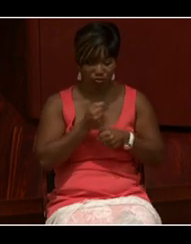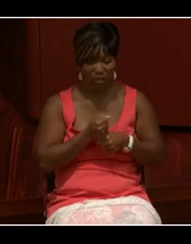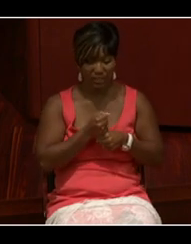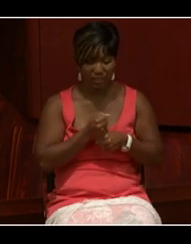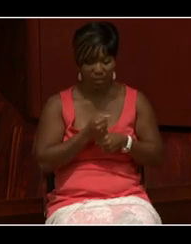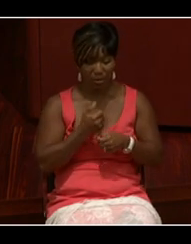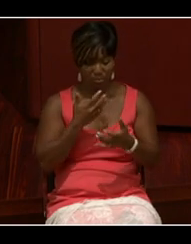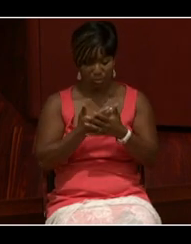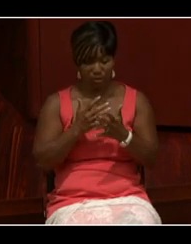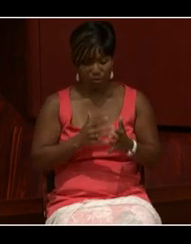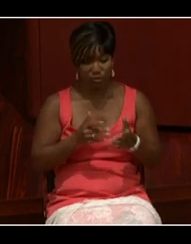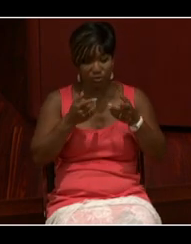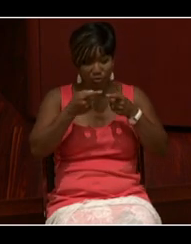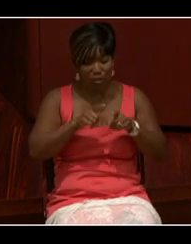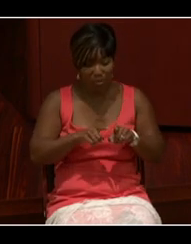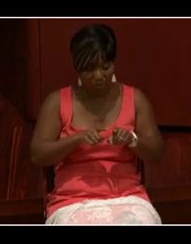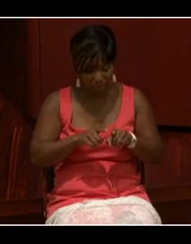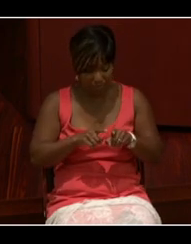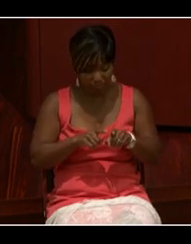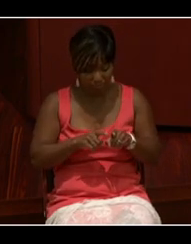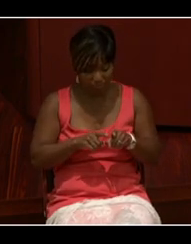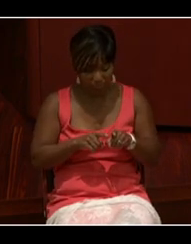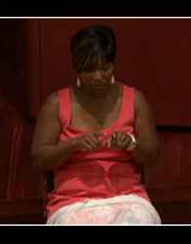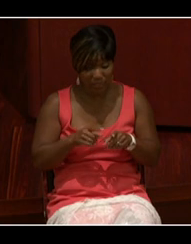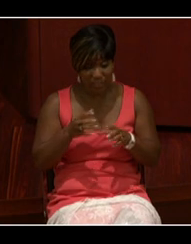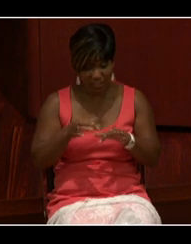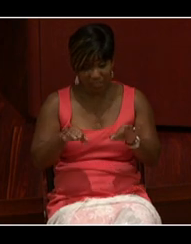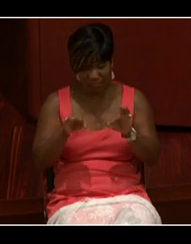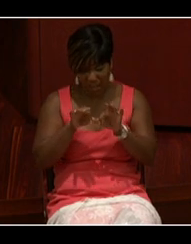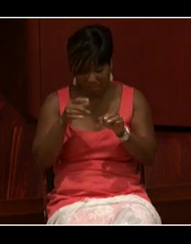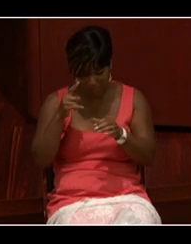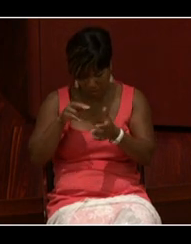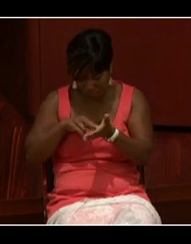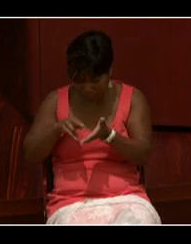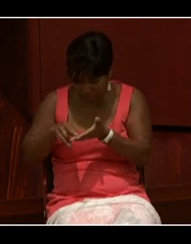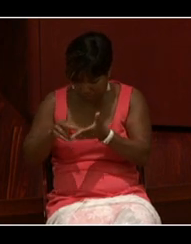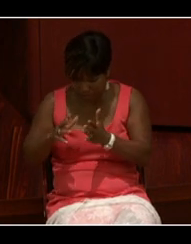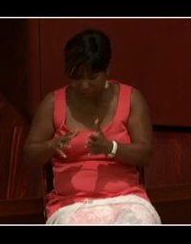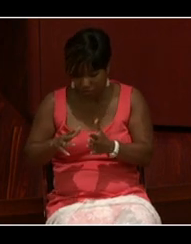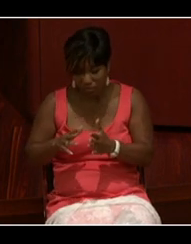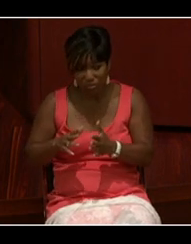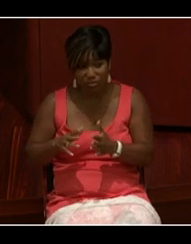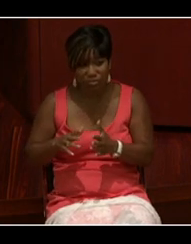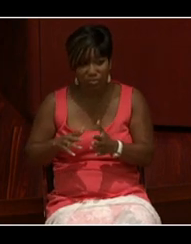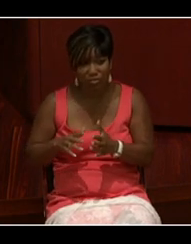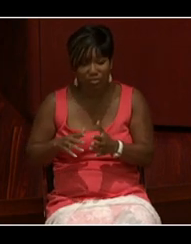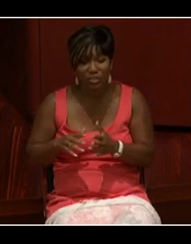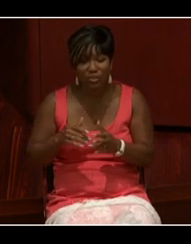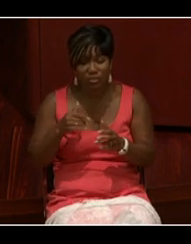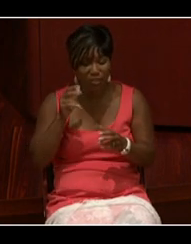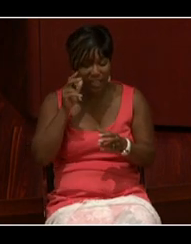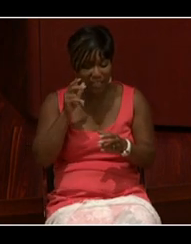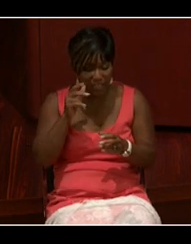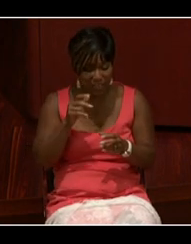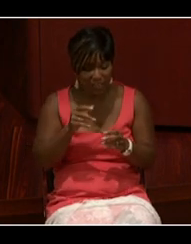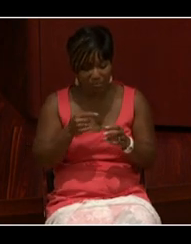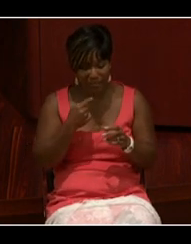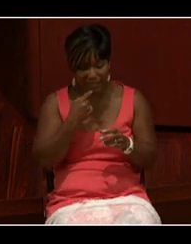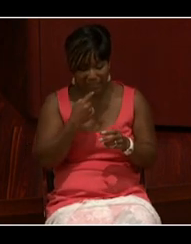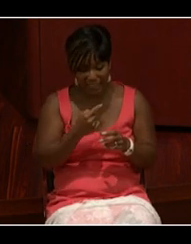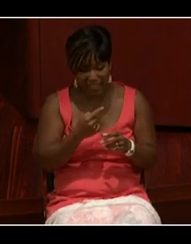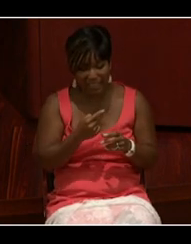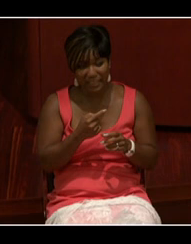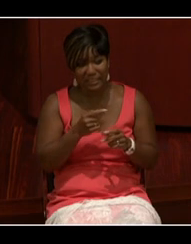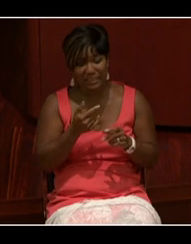The agreement is valuable to researchers because it asks the inmate to state their offense in their own words. Sometimes you can have some